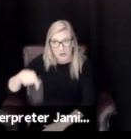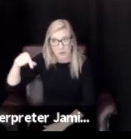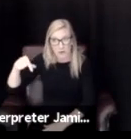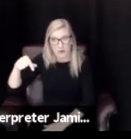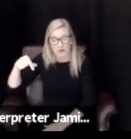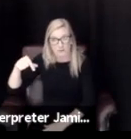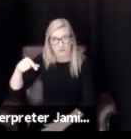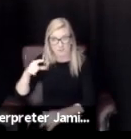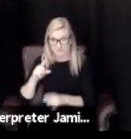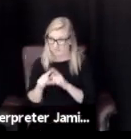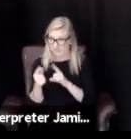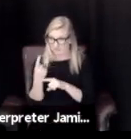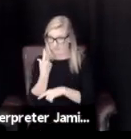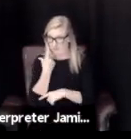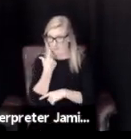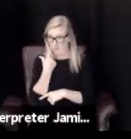the last quarter?